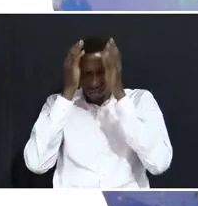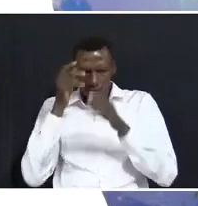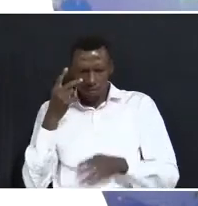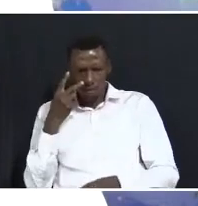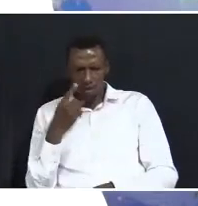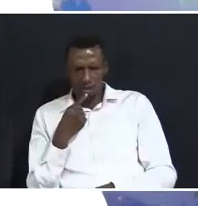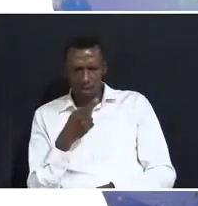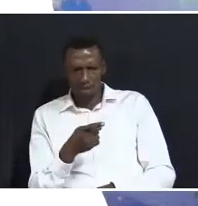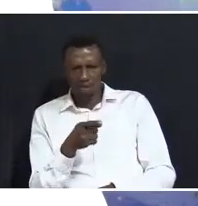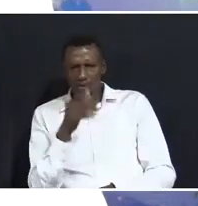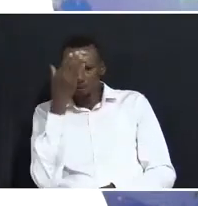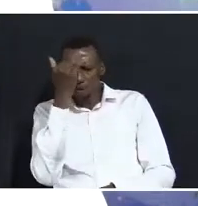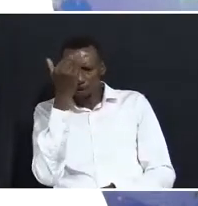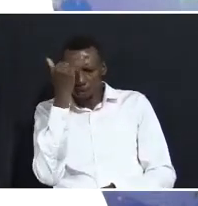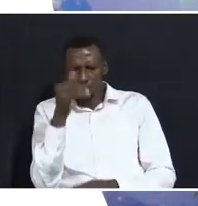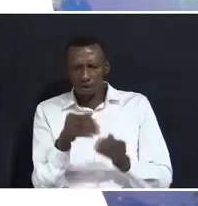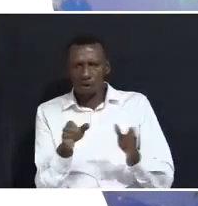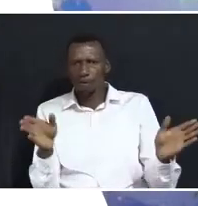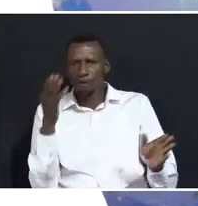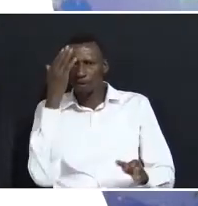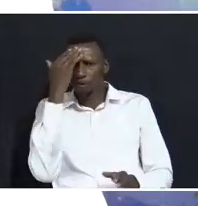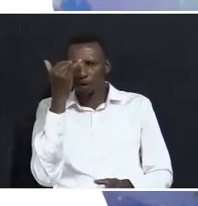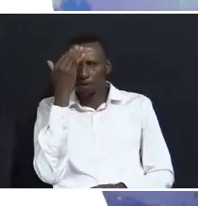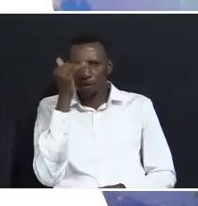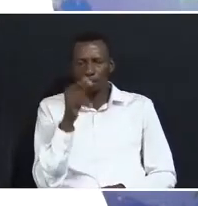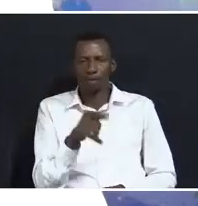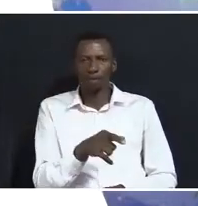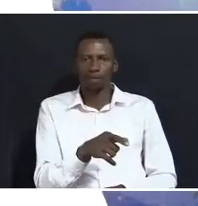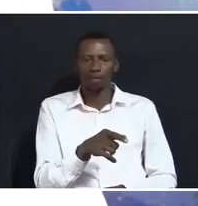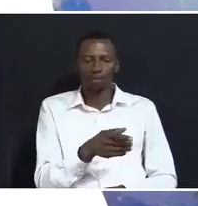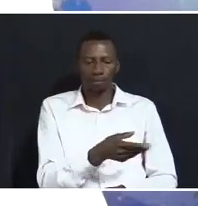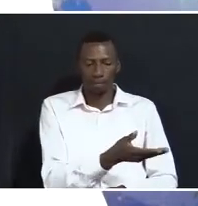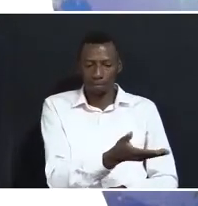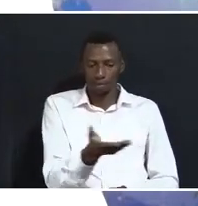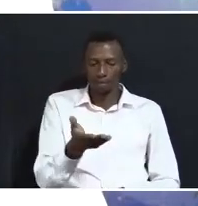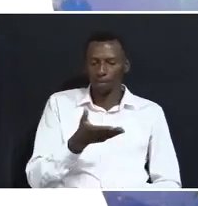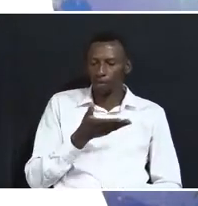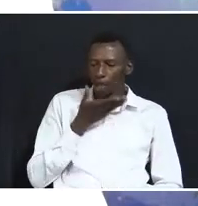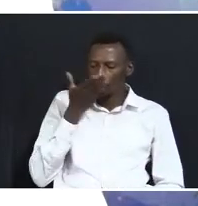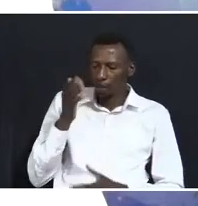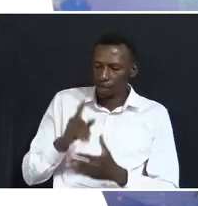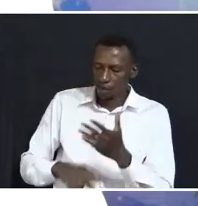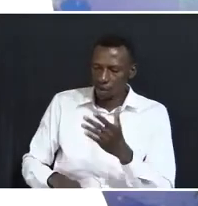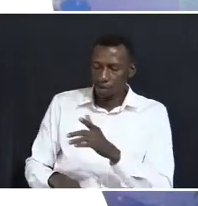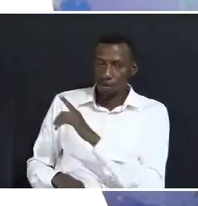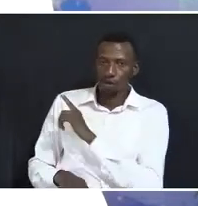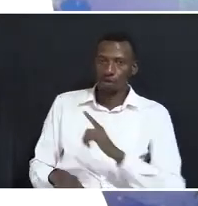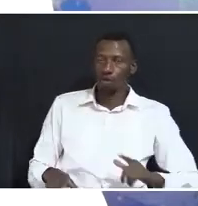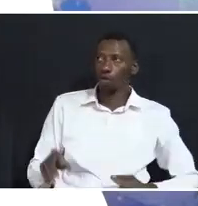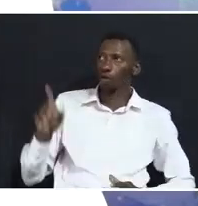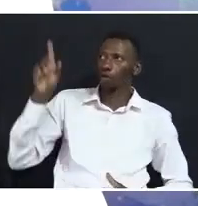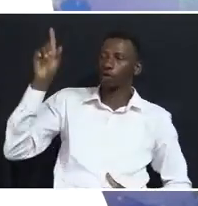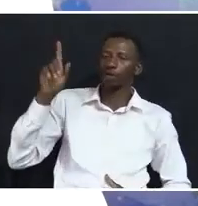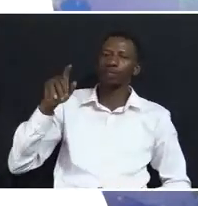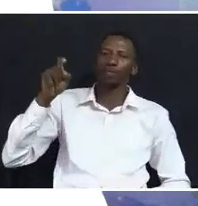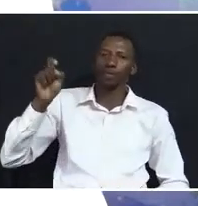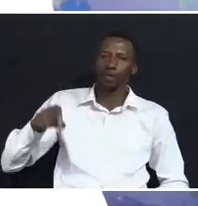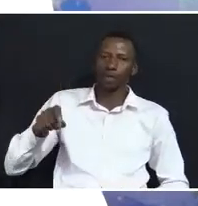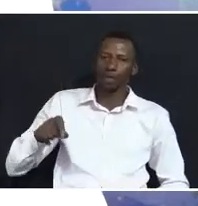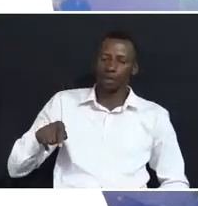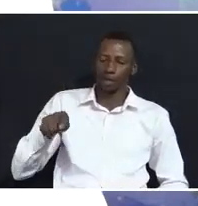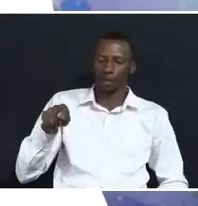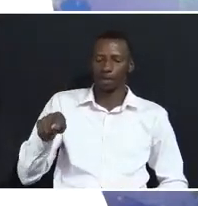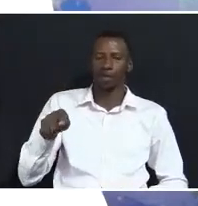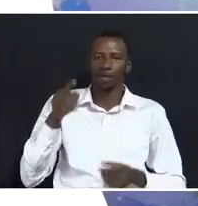said to them, "Why are you loosing the colt?" And they said, "The Lord has need of